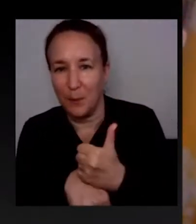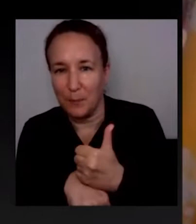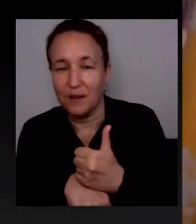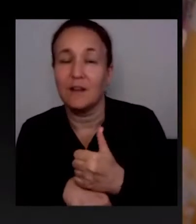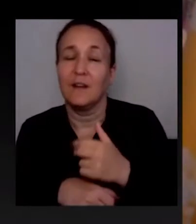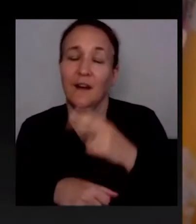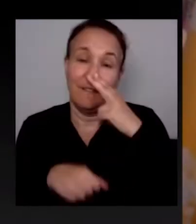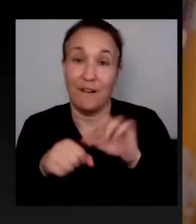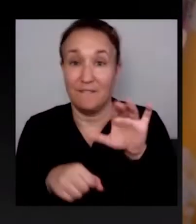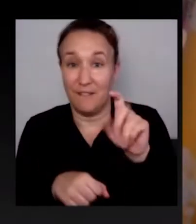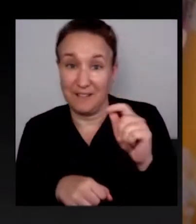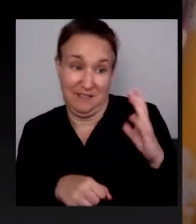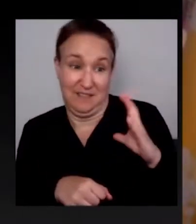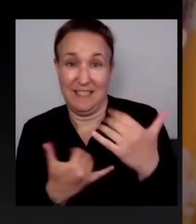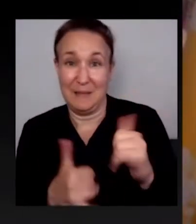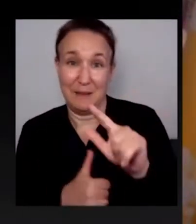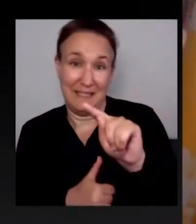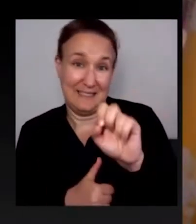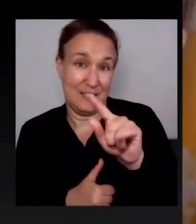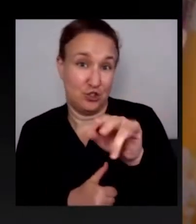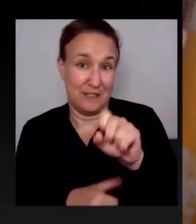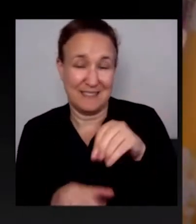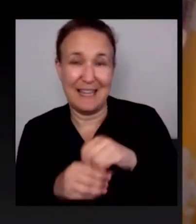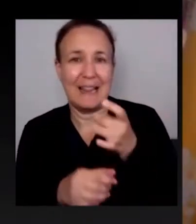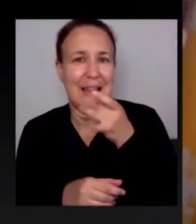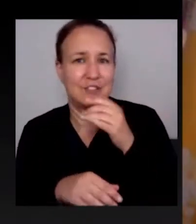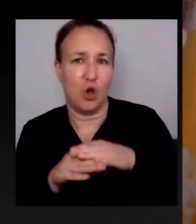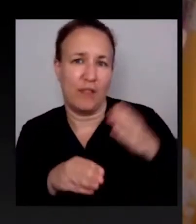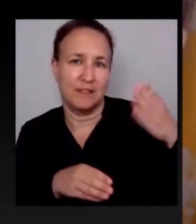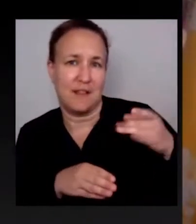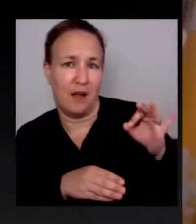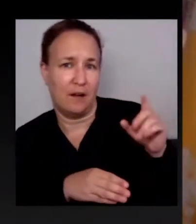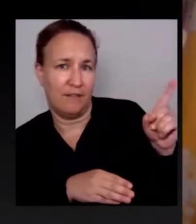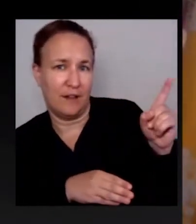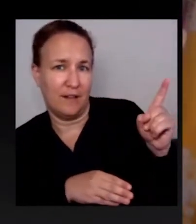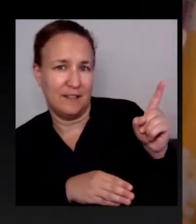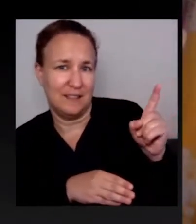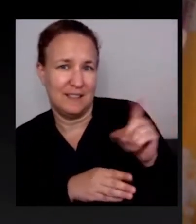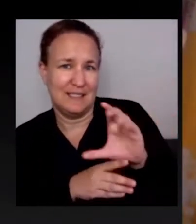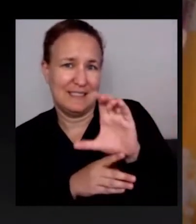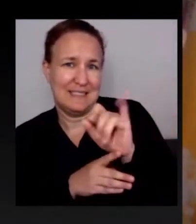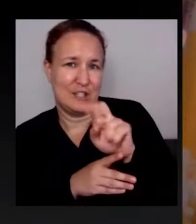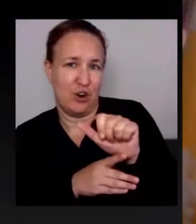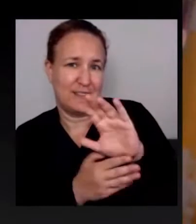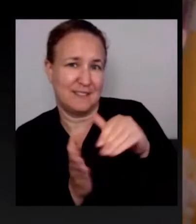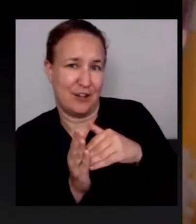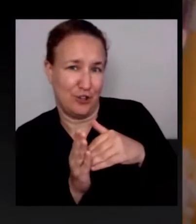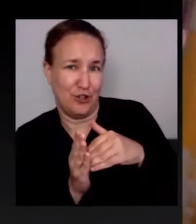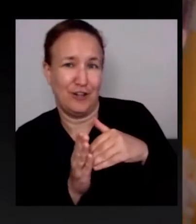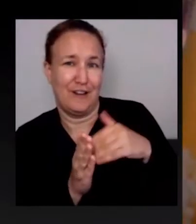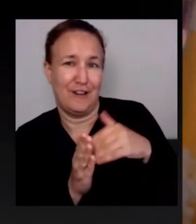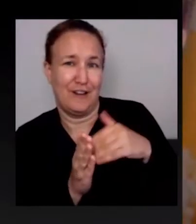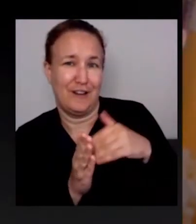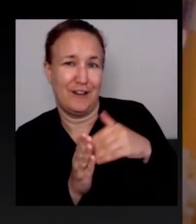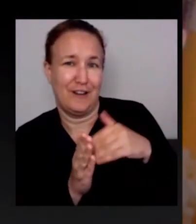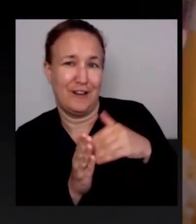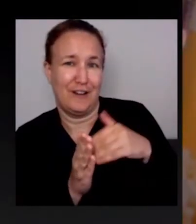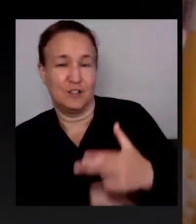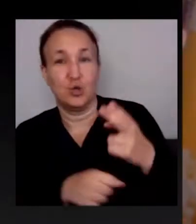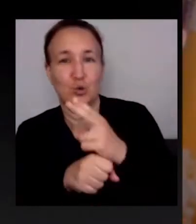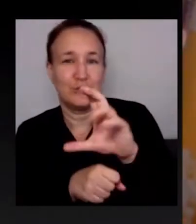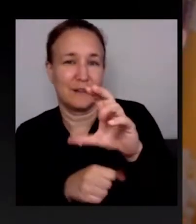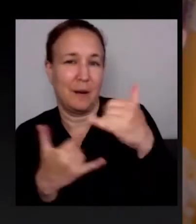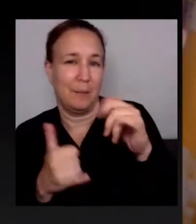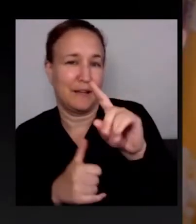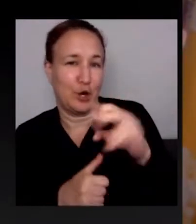once played Tetris in lights on the side of the Sierra Center in Philadelphia at midnight using Play-Doh. I'm